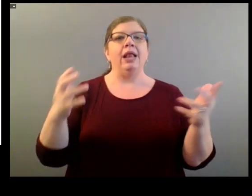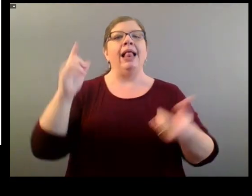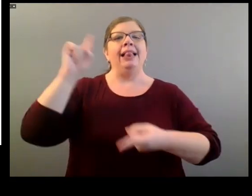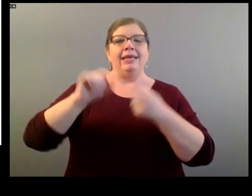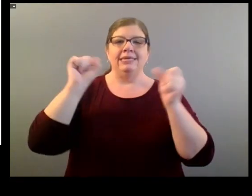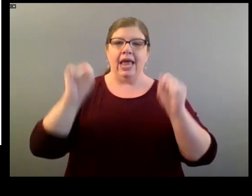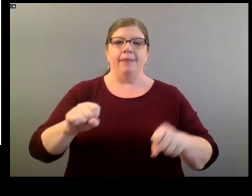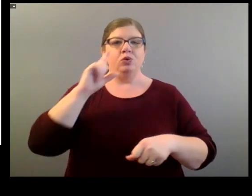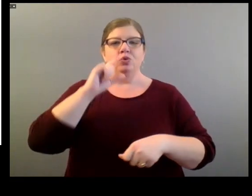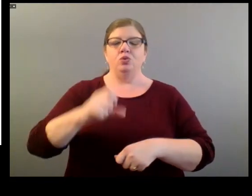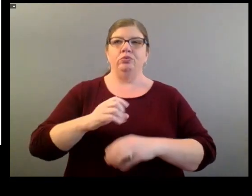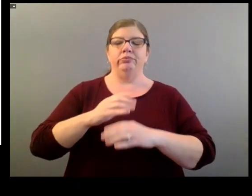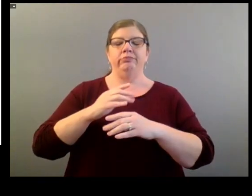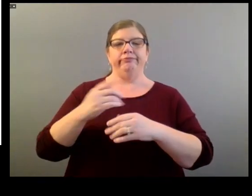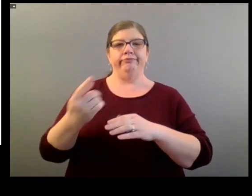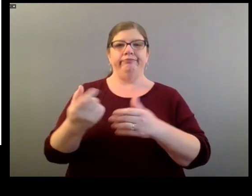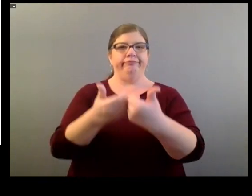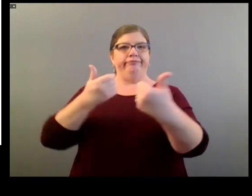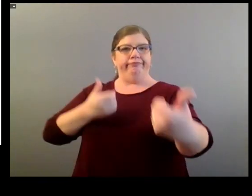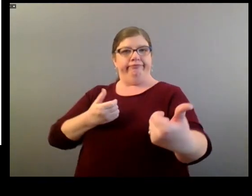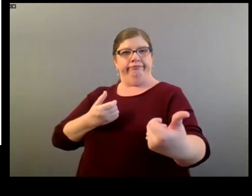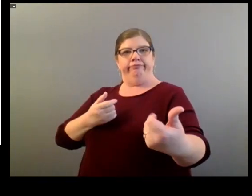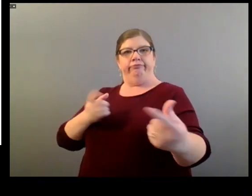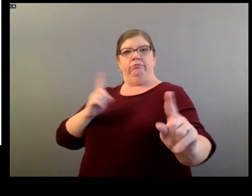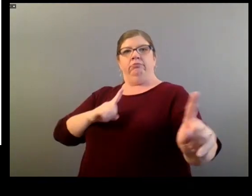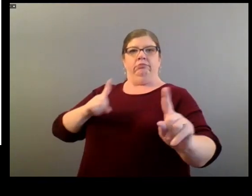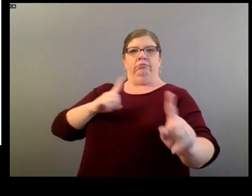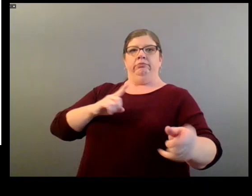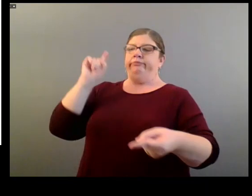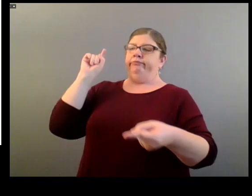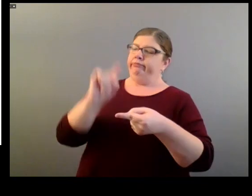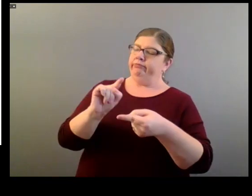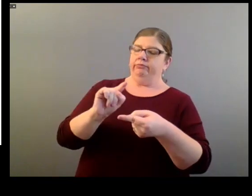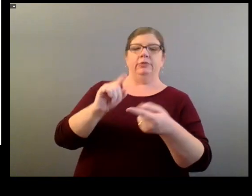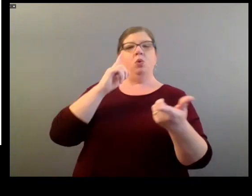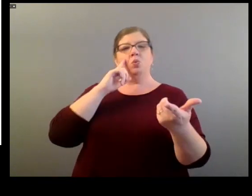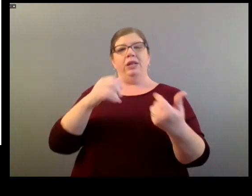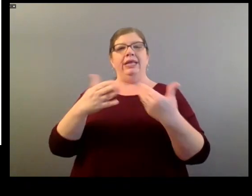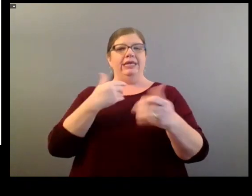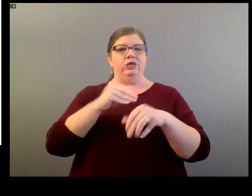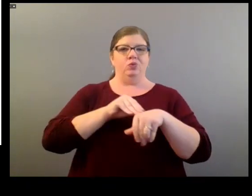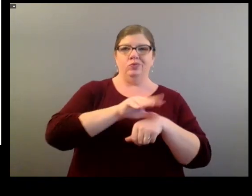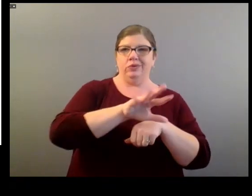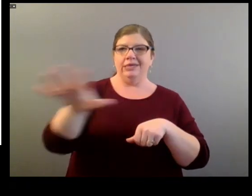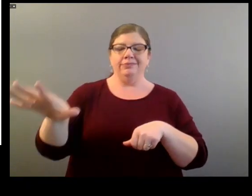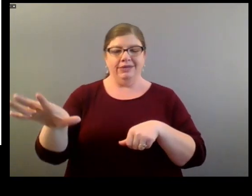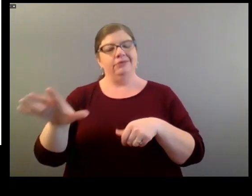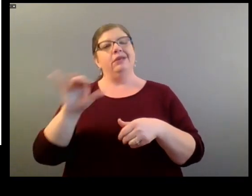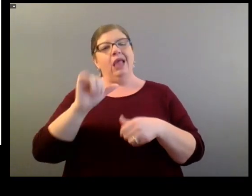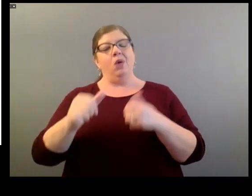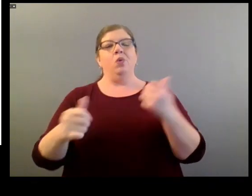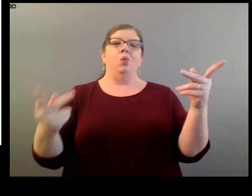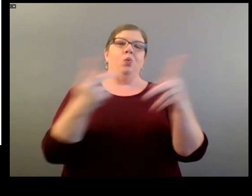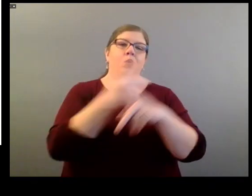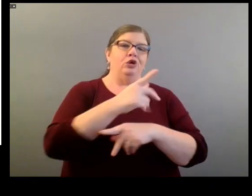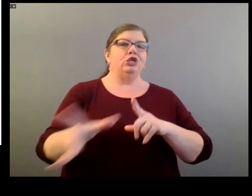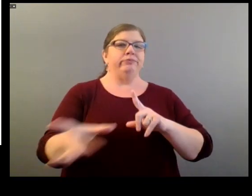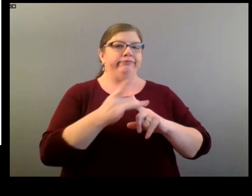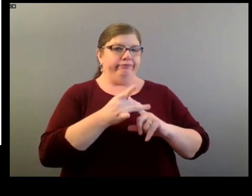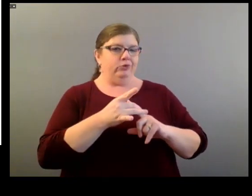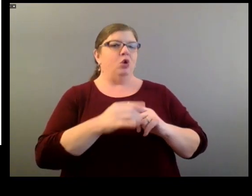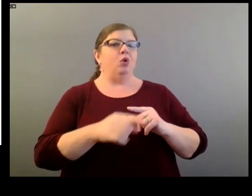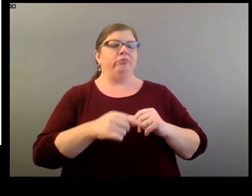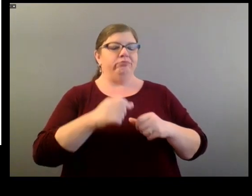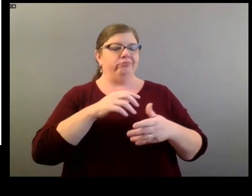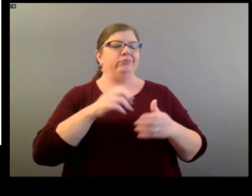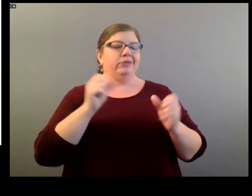implement isolation and distancing measures that prevent transmission, thus putting them at greater risk of